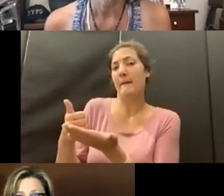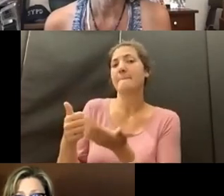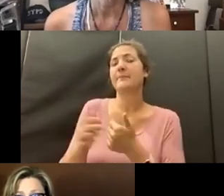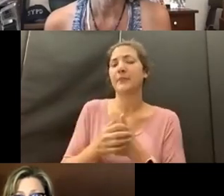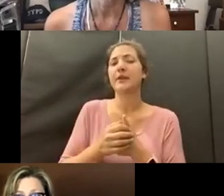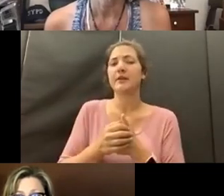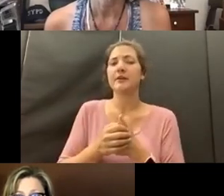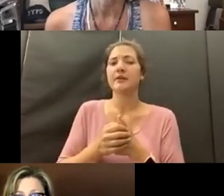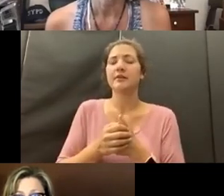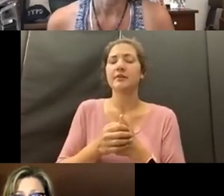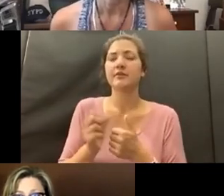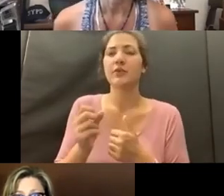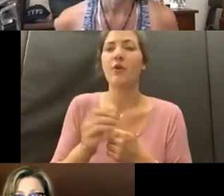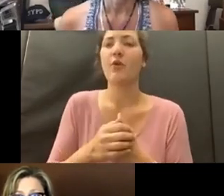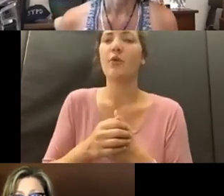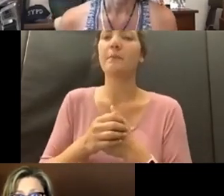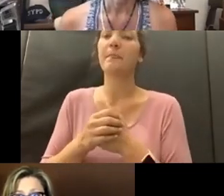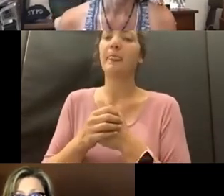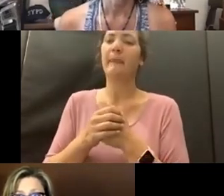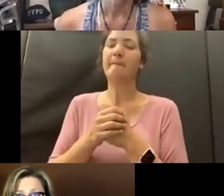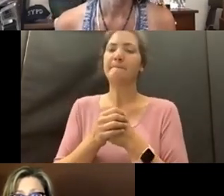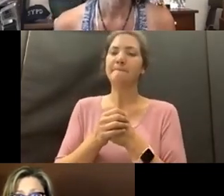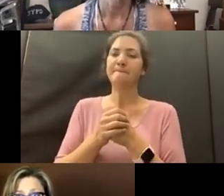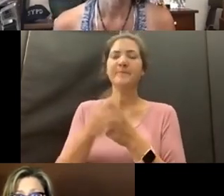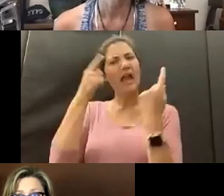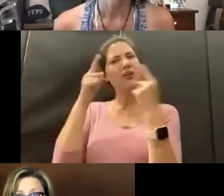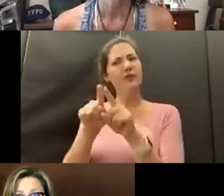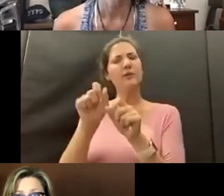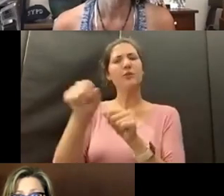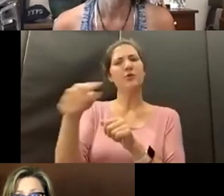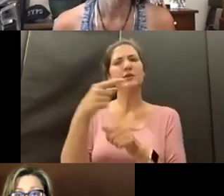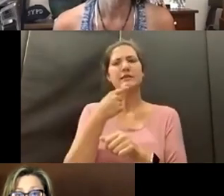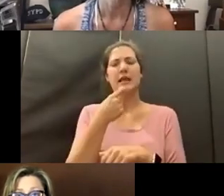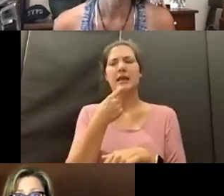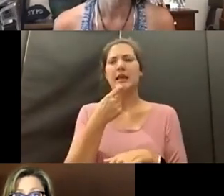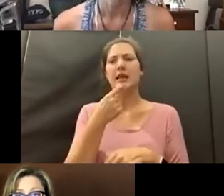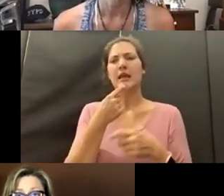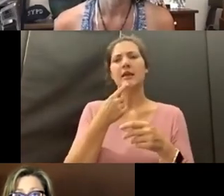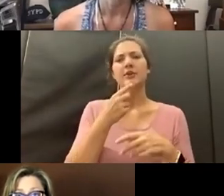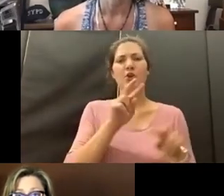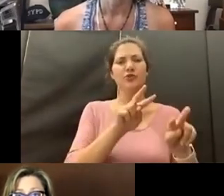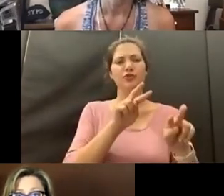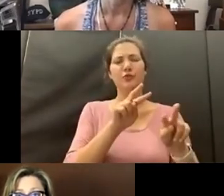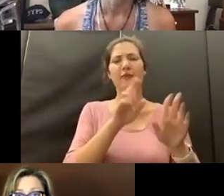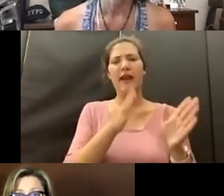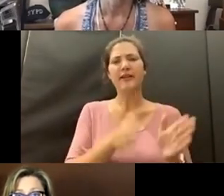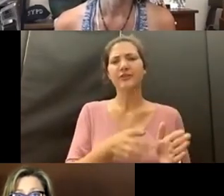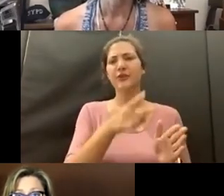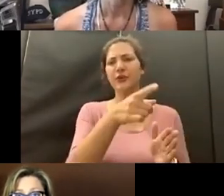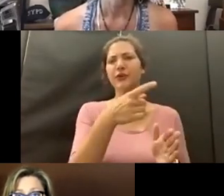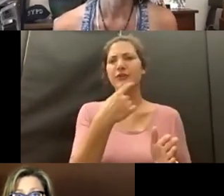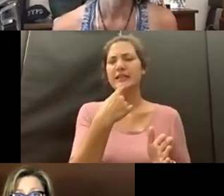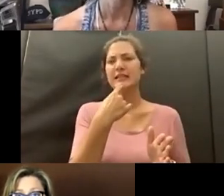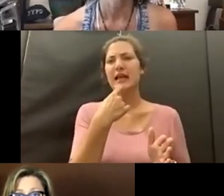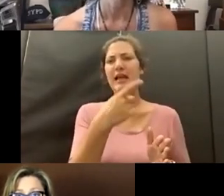Ritter and Lucero. So I agree with what you were voicing, Supervisor Ritter, about there are programs out there. For